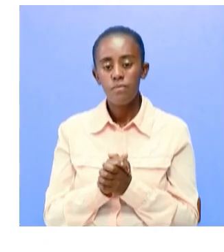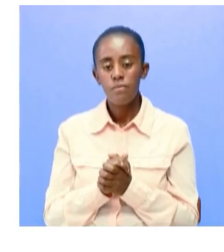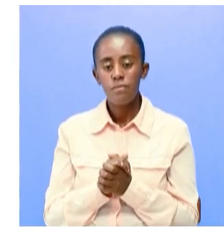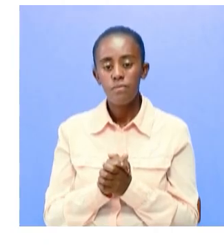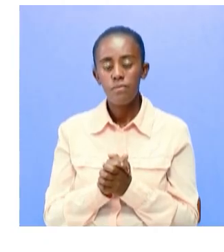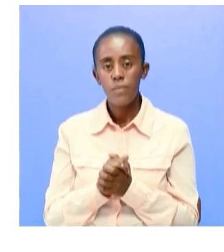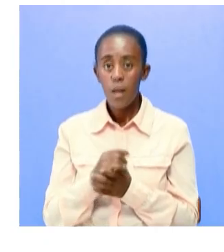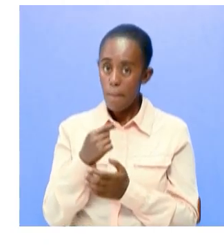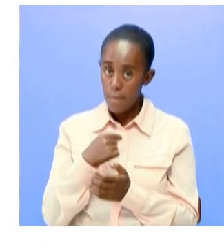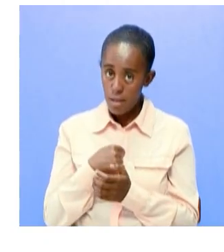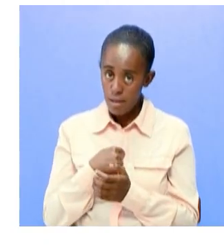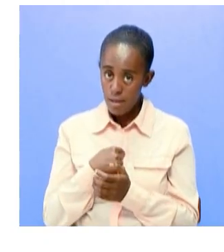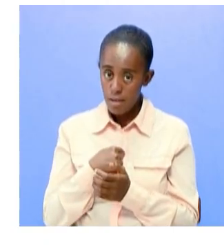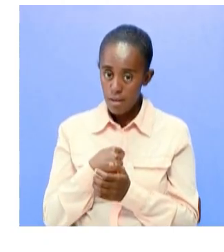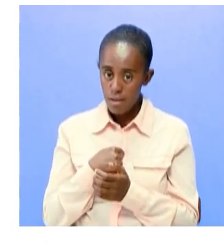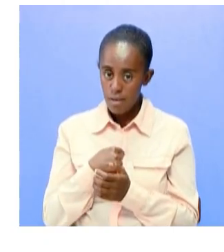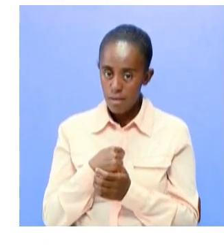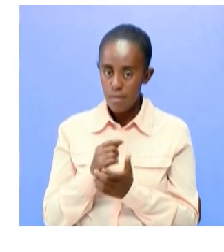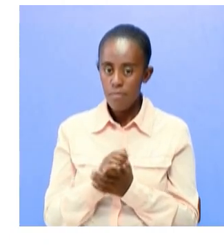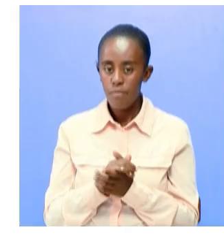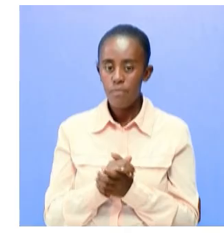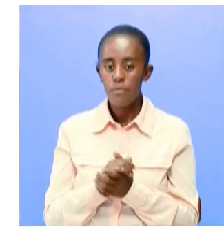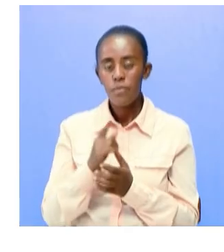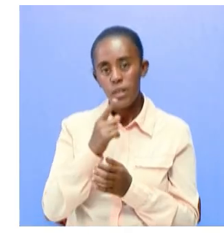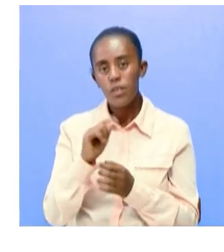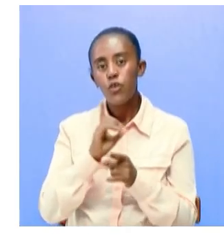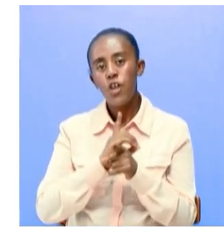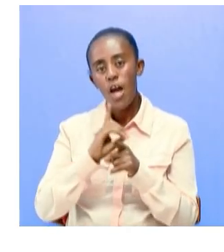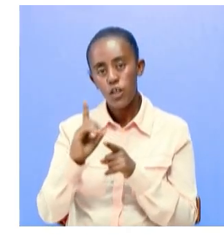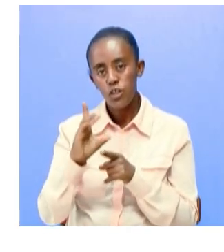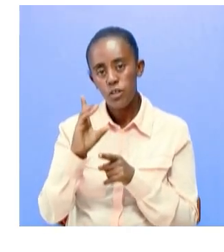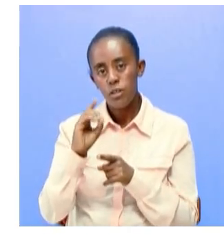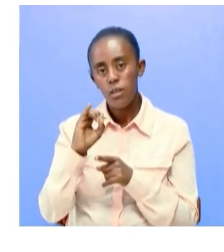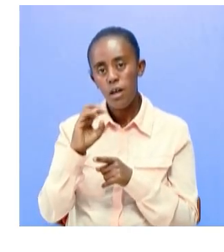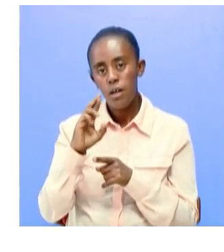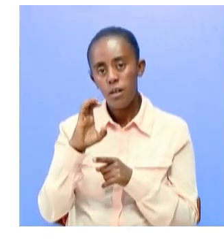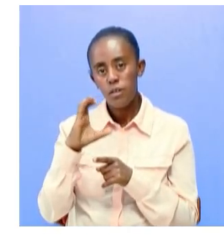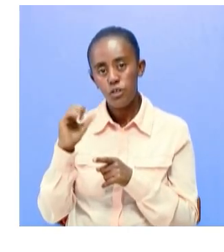me the direction